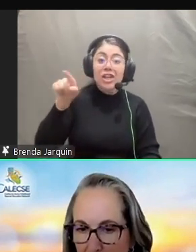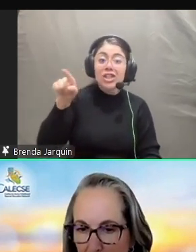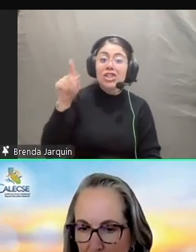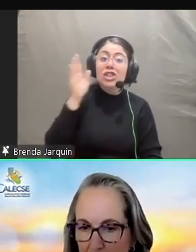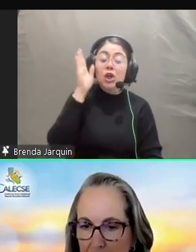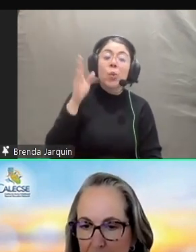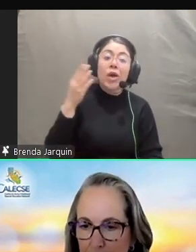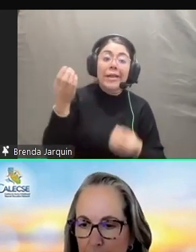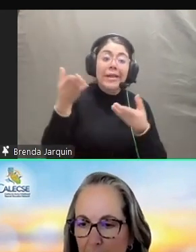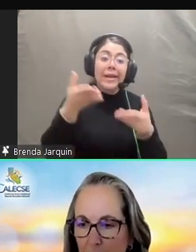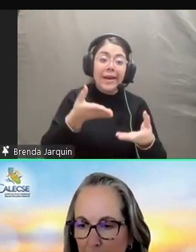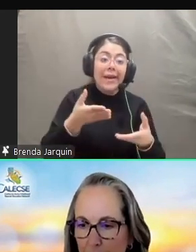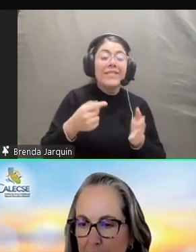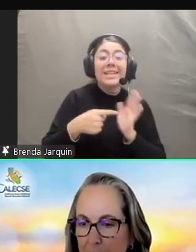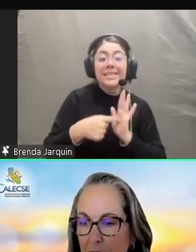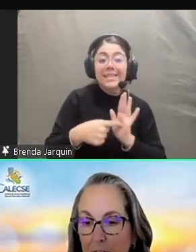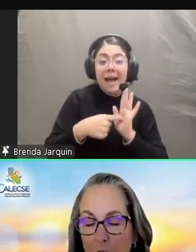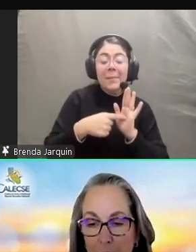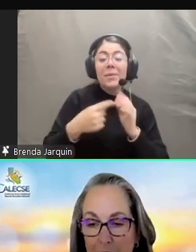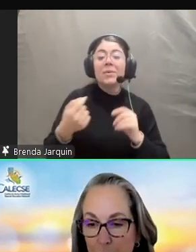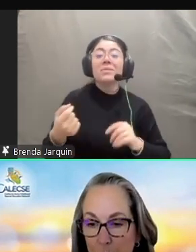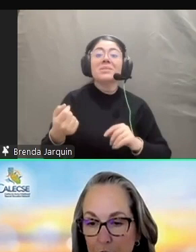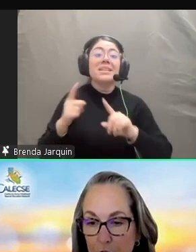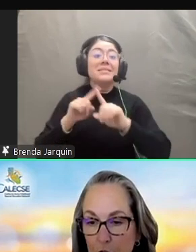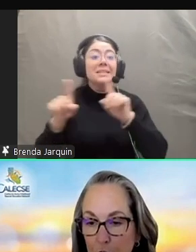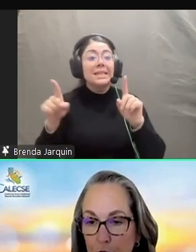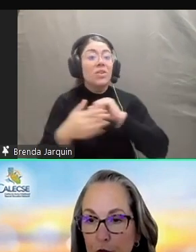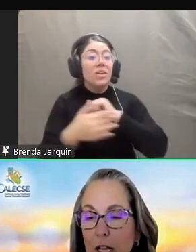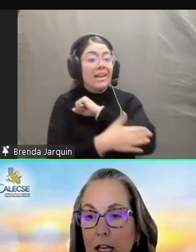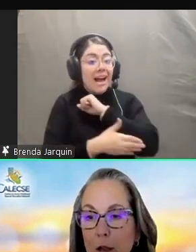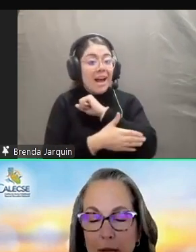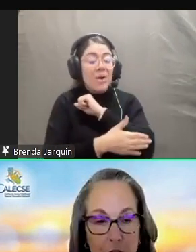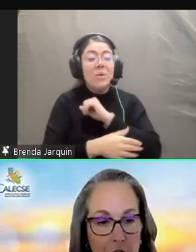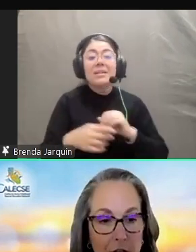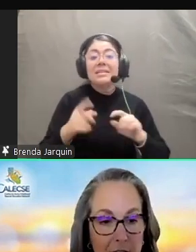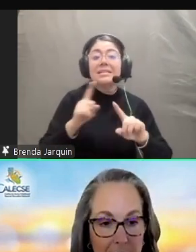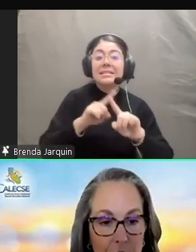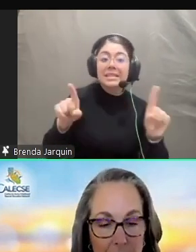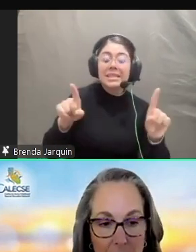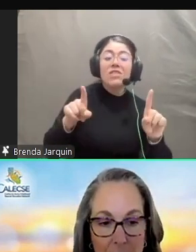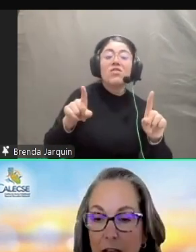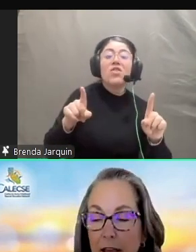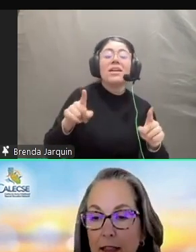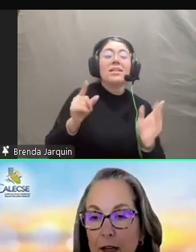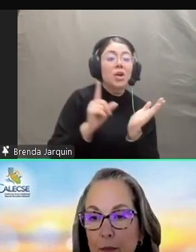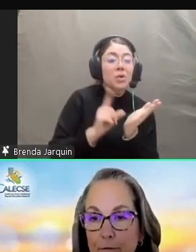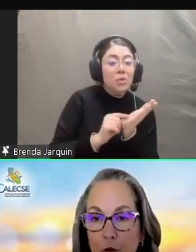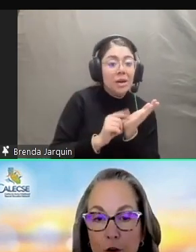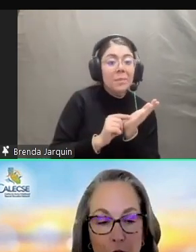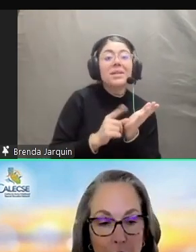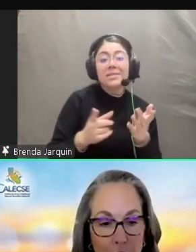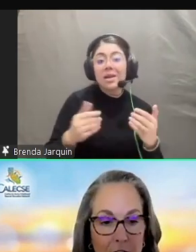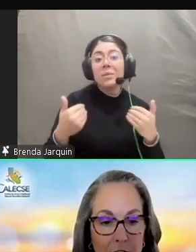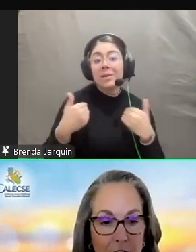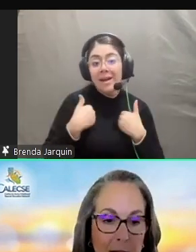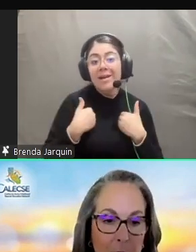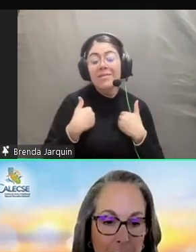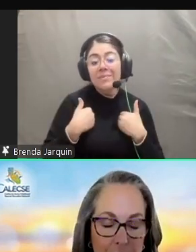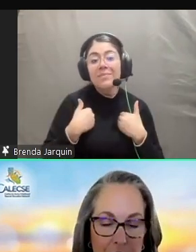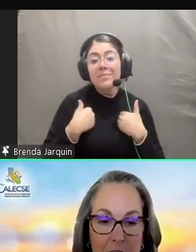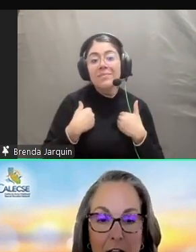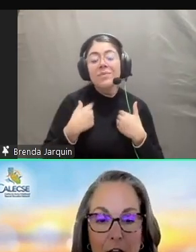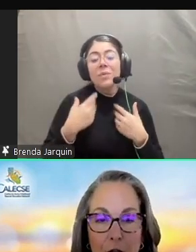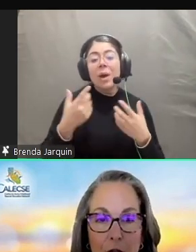today about different counties and different agreements. But I just wanted to make sure and let you know that before you look